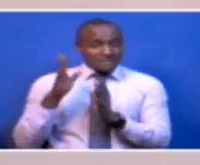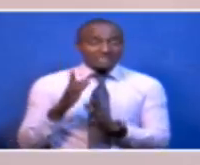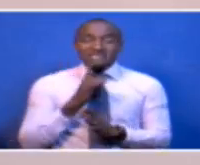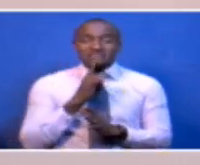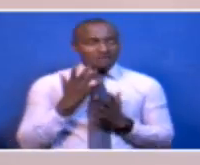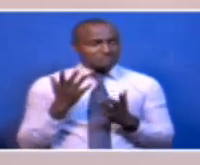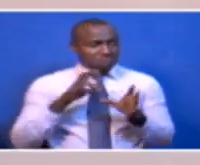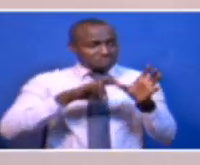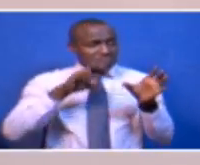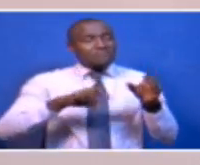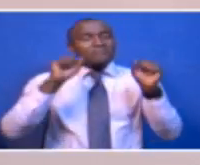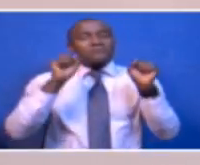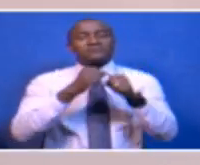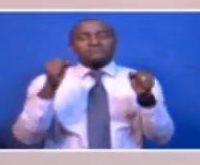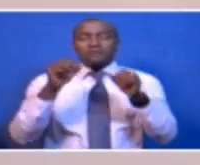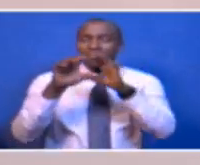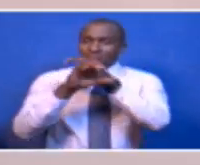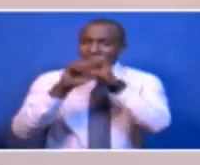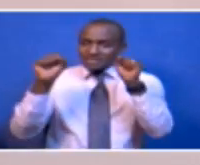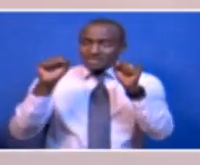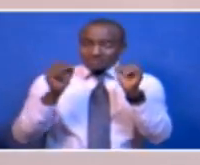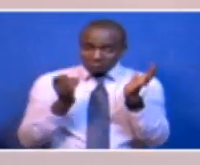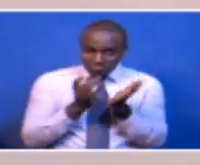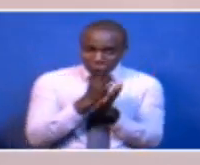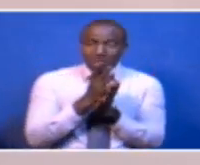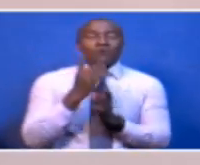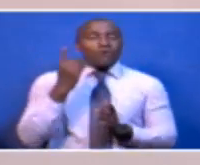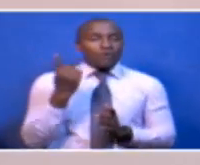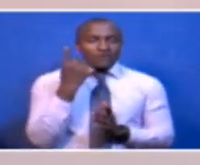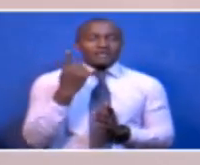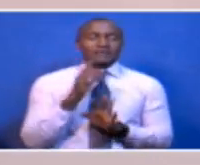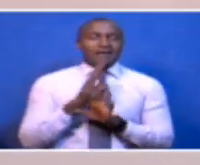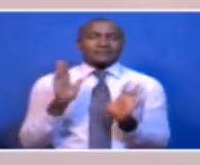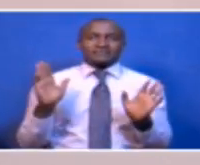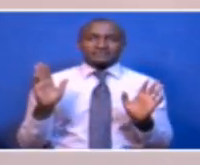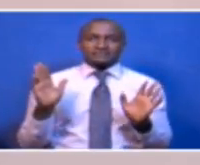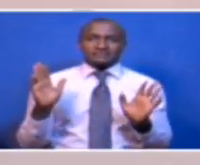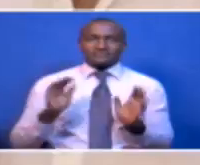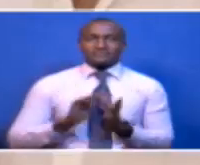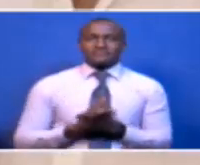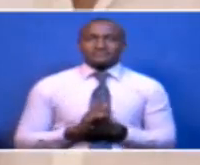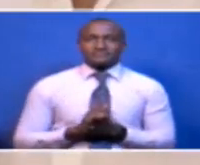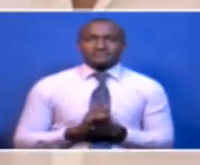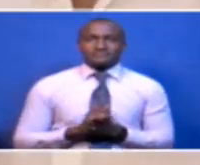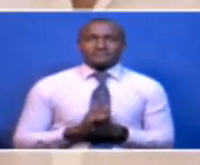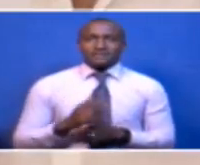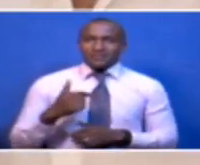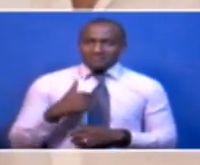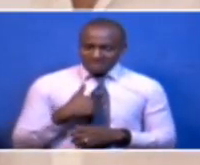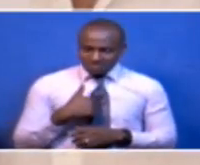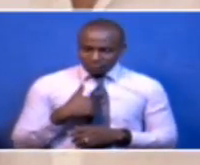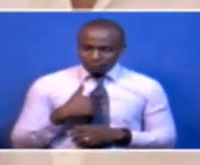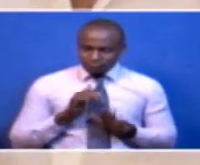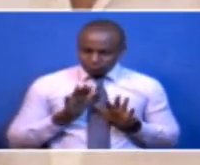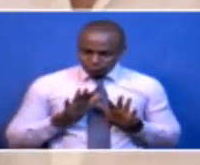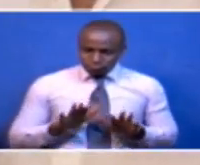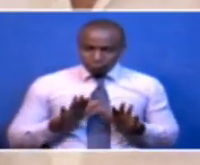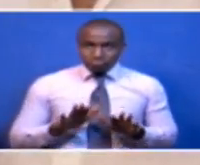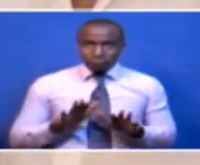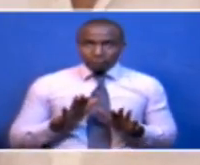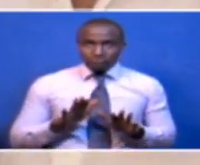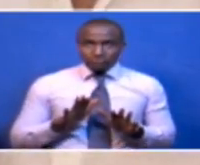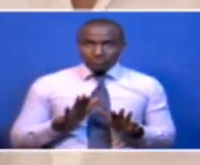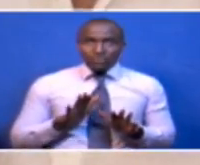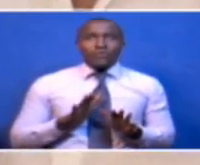kuwa aliye na uwezo wa kumwachisha kazi ni rais pekee. I am going to be right. I am going to